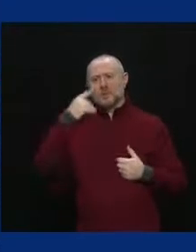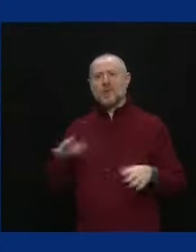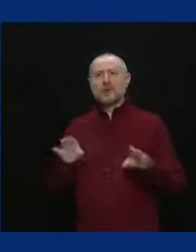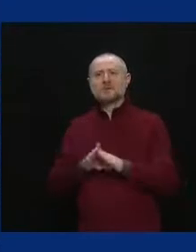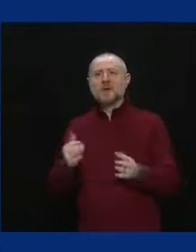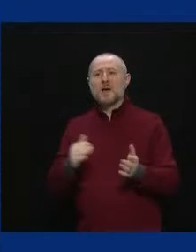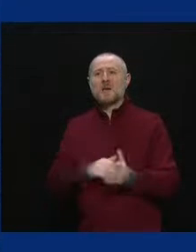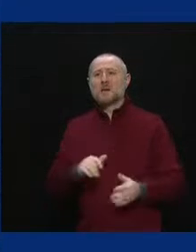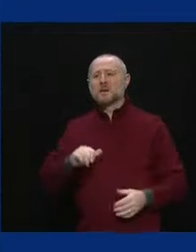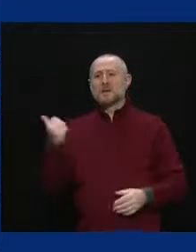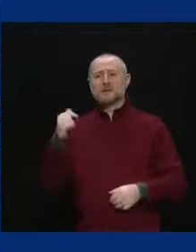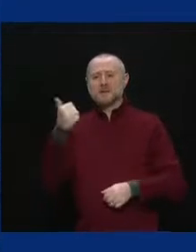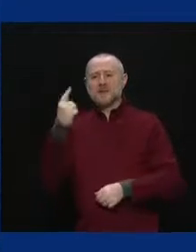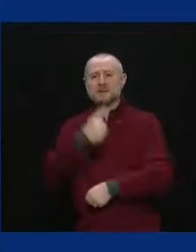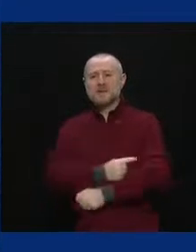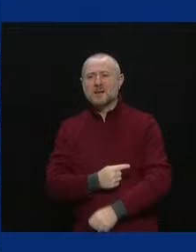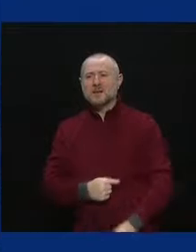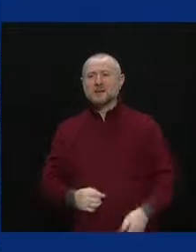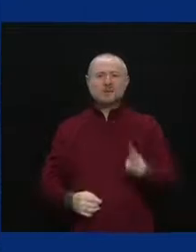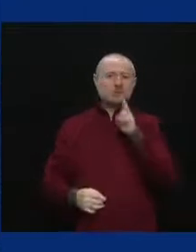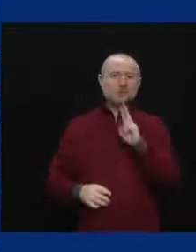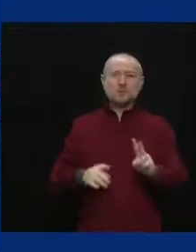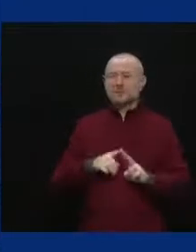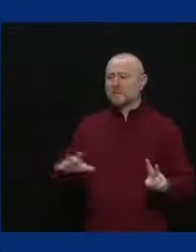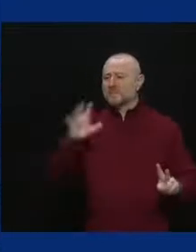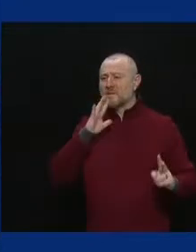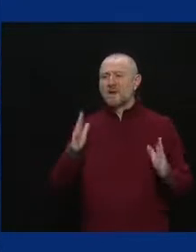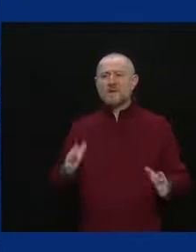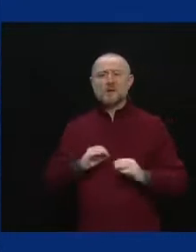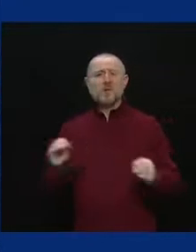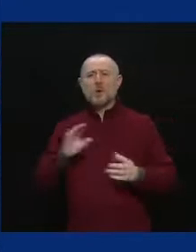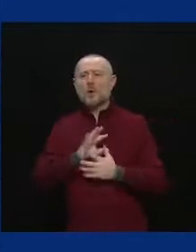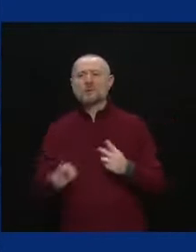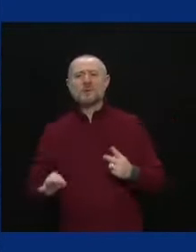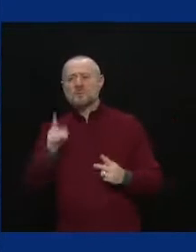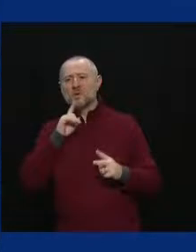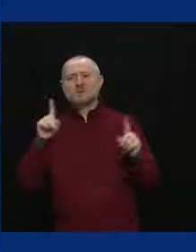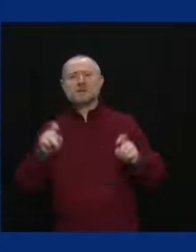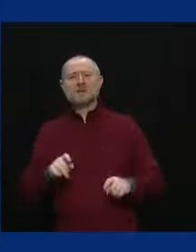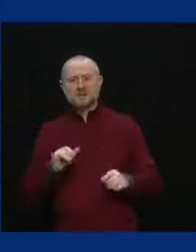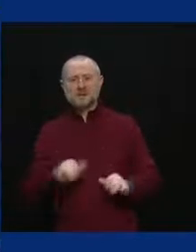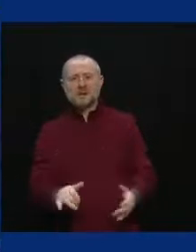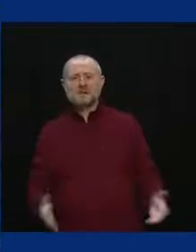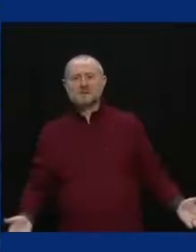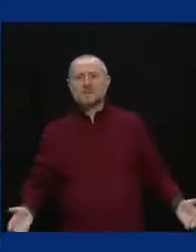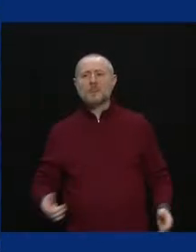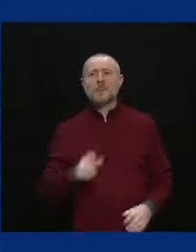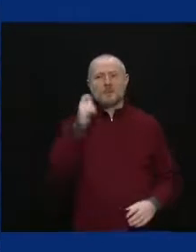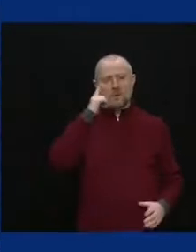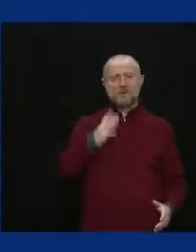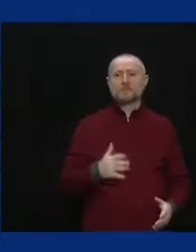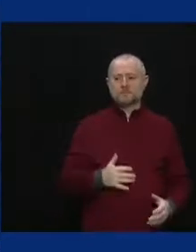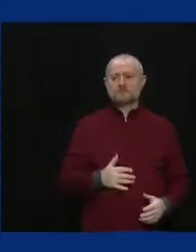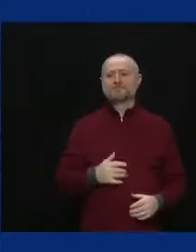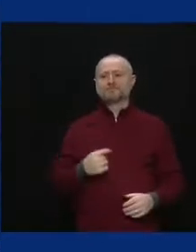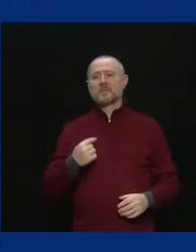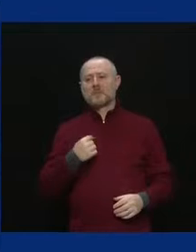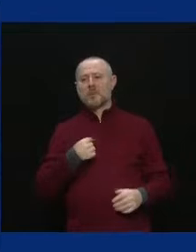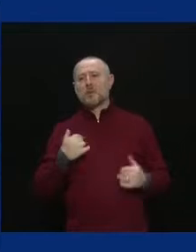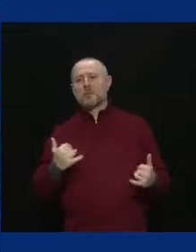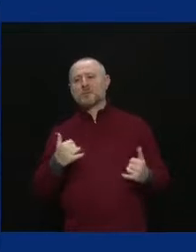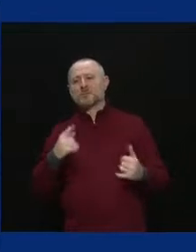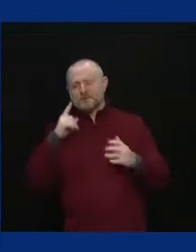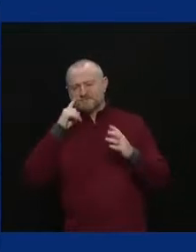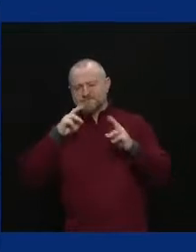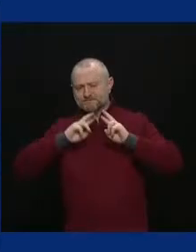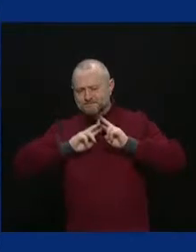5, they have no option at all for test to stay. And what I would say is we're analyzing this, and I will look at this,